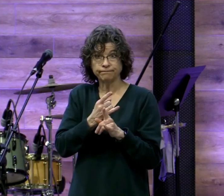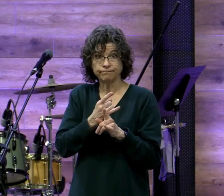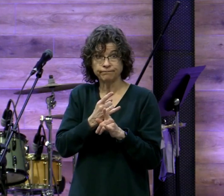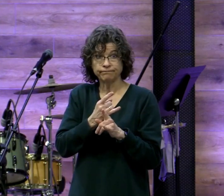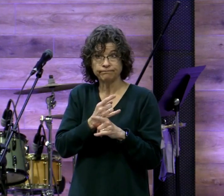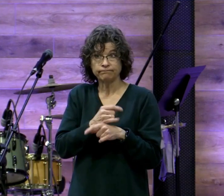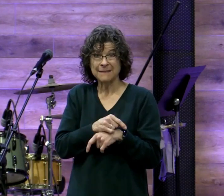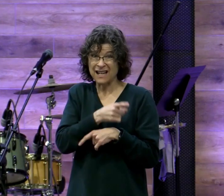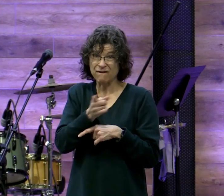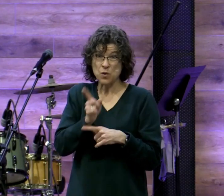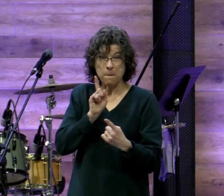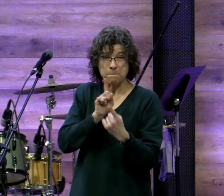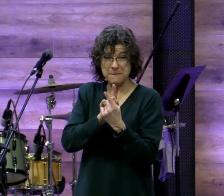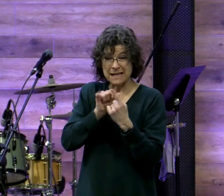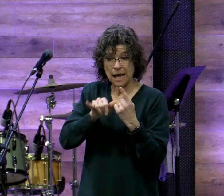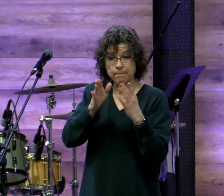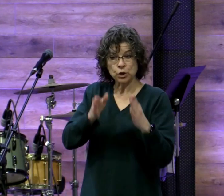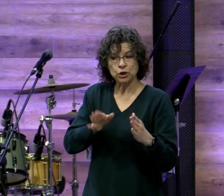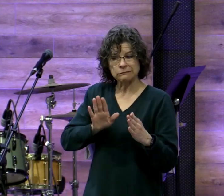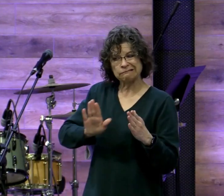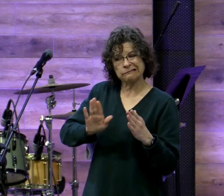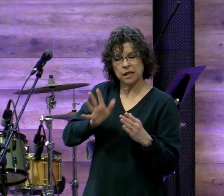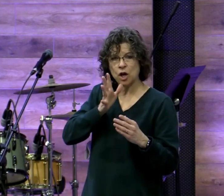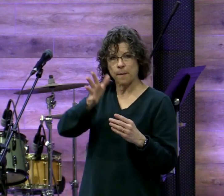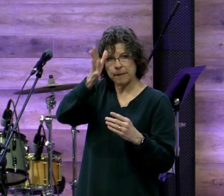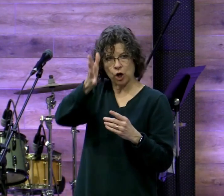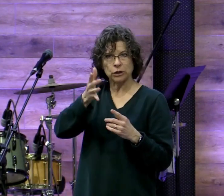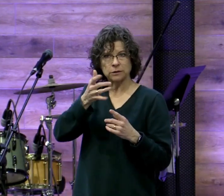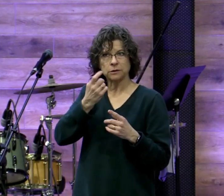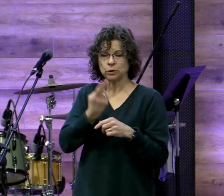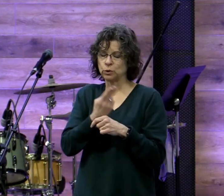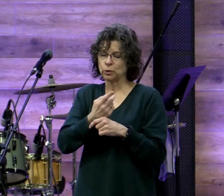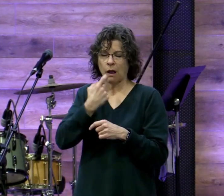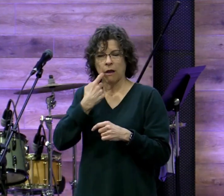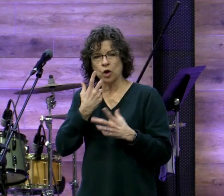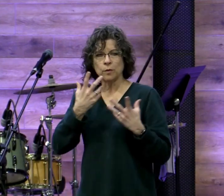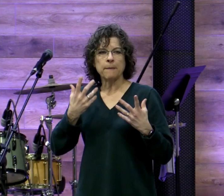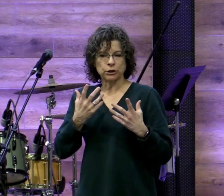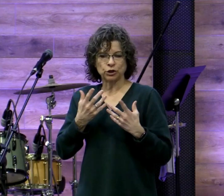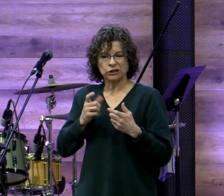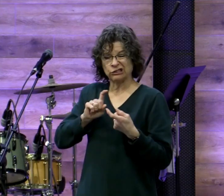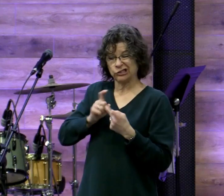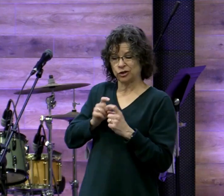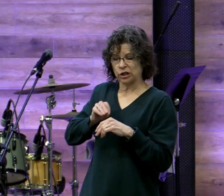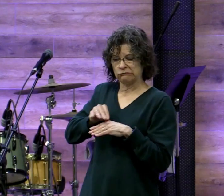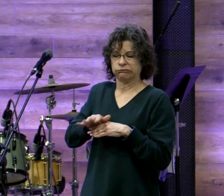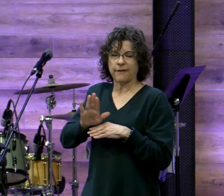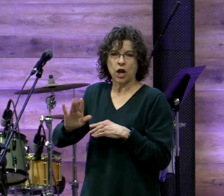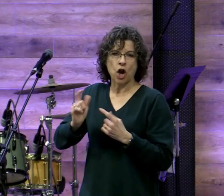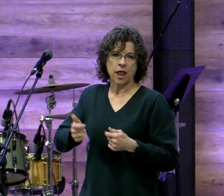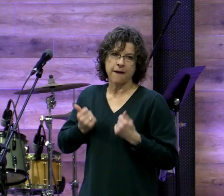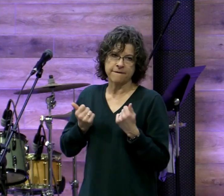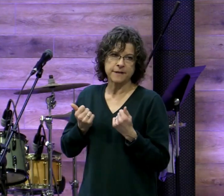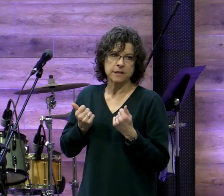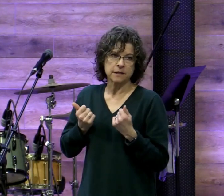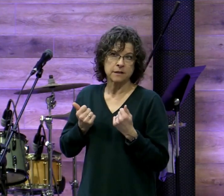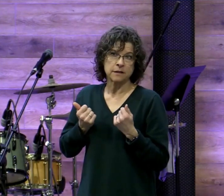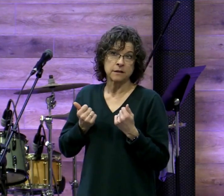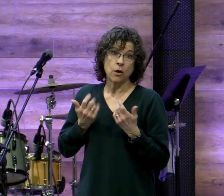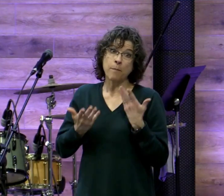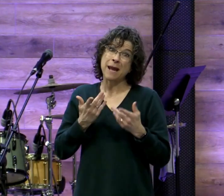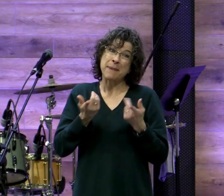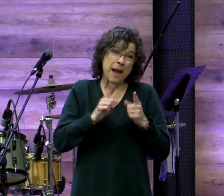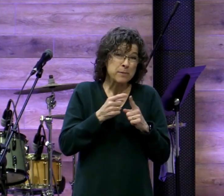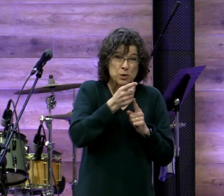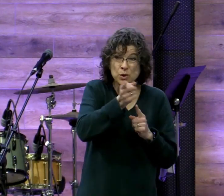never spoken with someone who the use and misuse of alcohol has devastated their life and train wrecked most